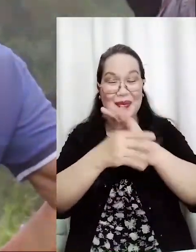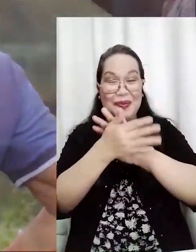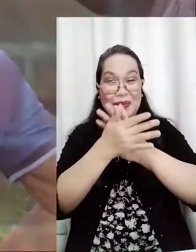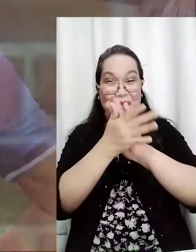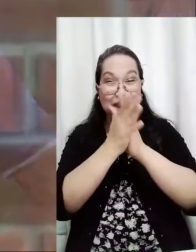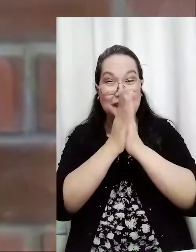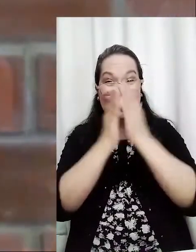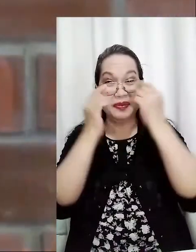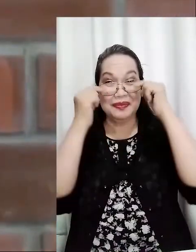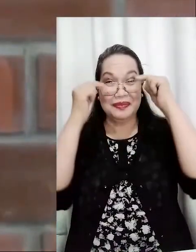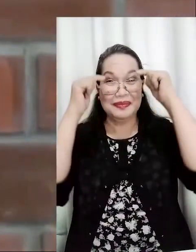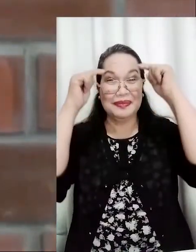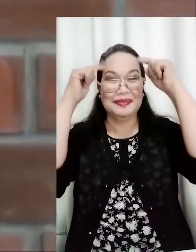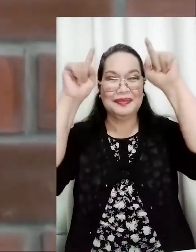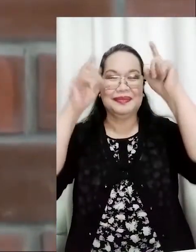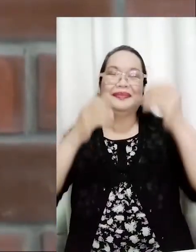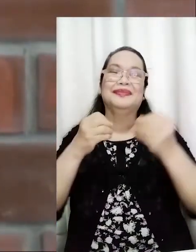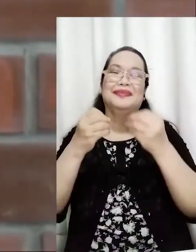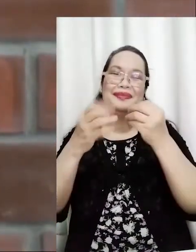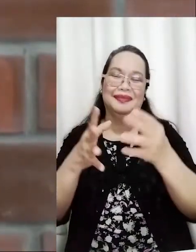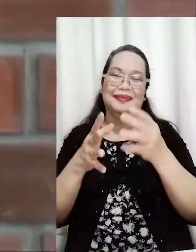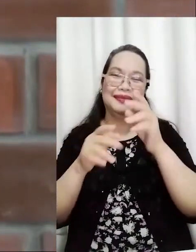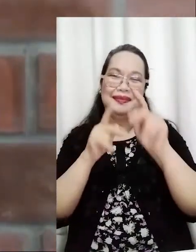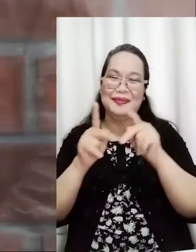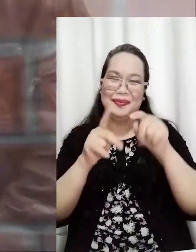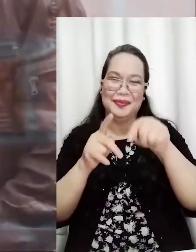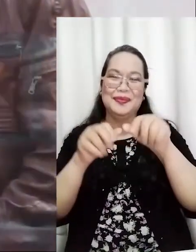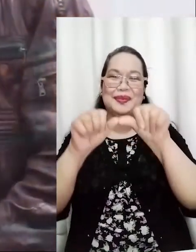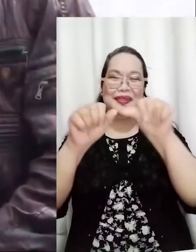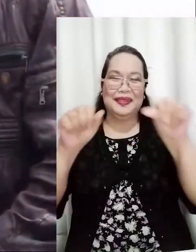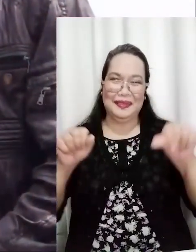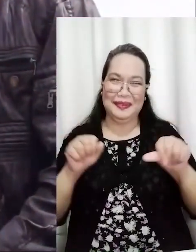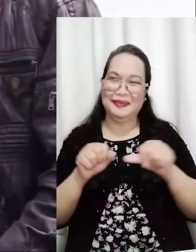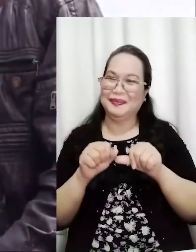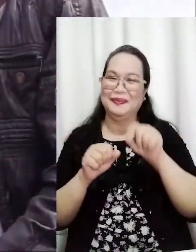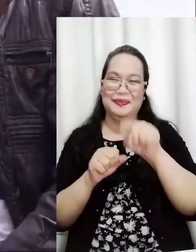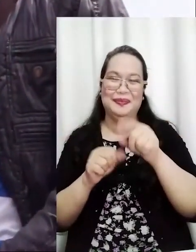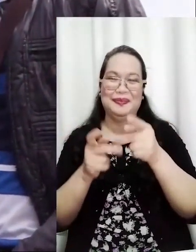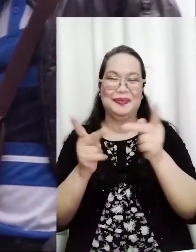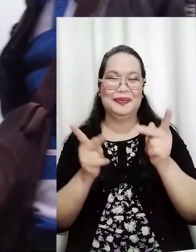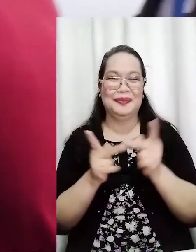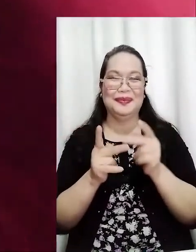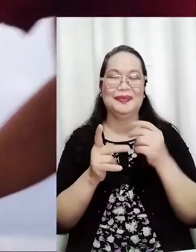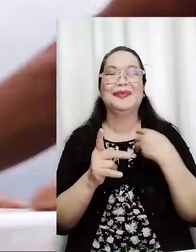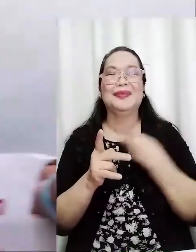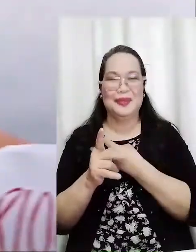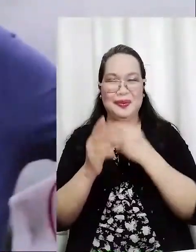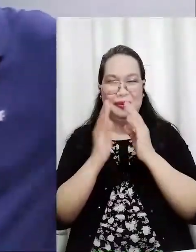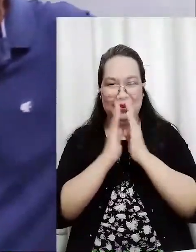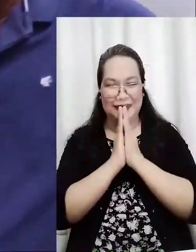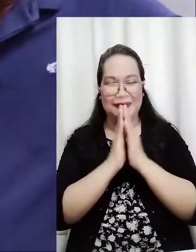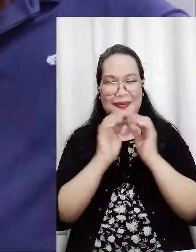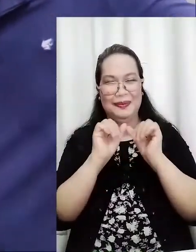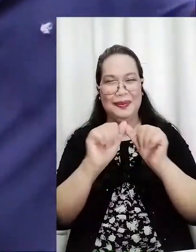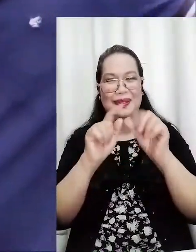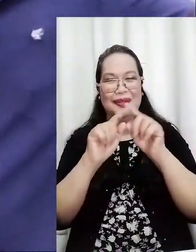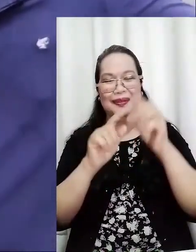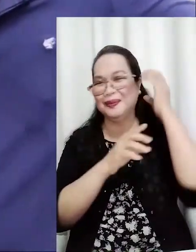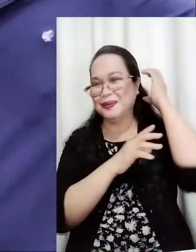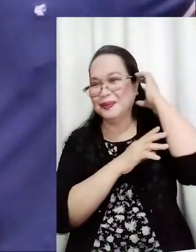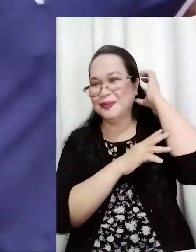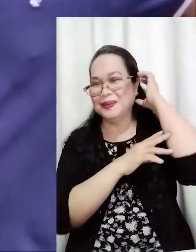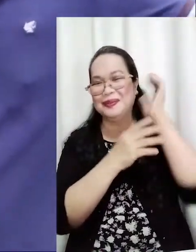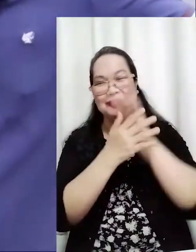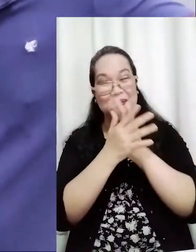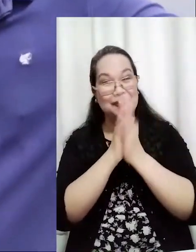these rebels and people in that area. And so, let's keep praying for Mindanao to be an area of the land